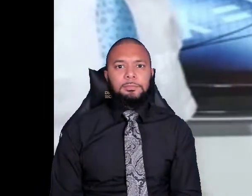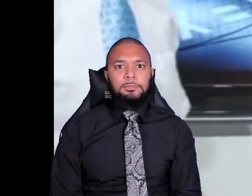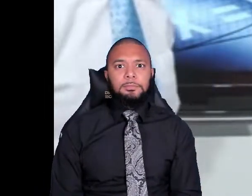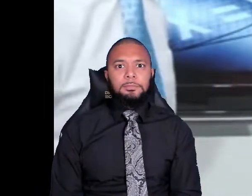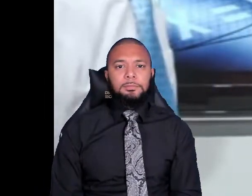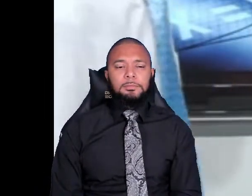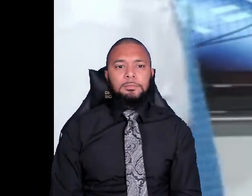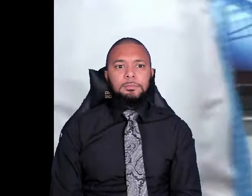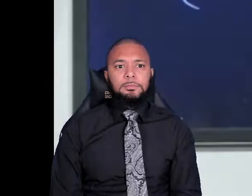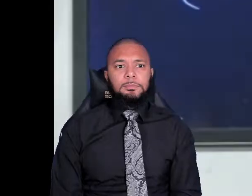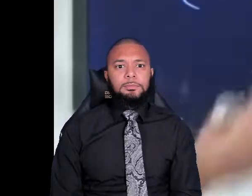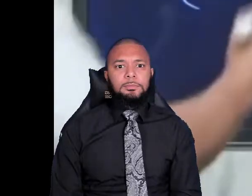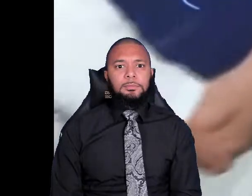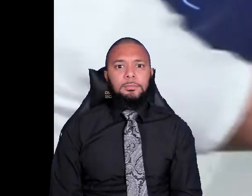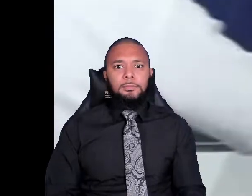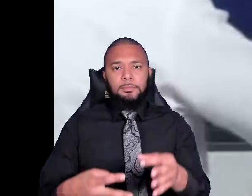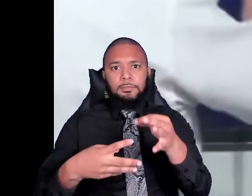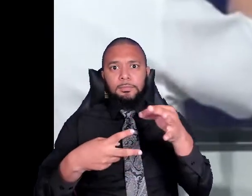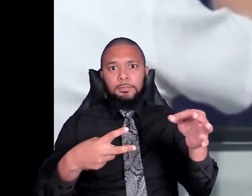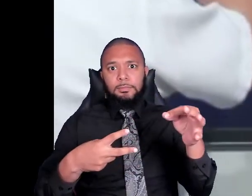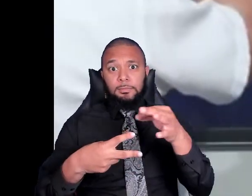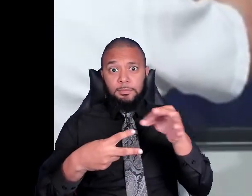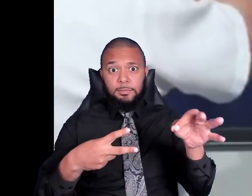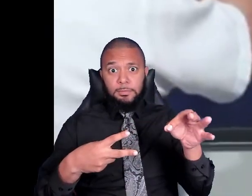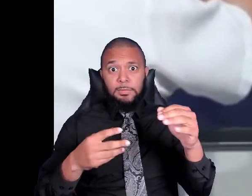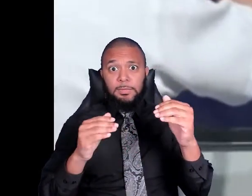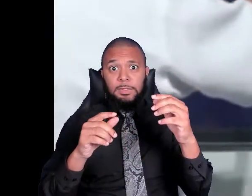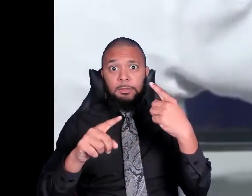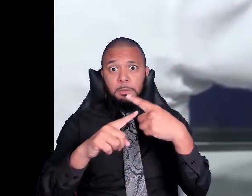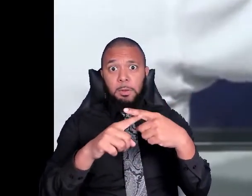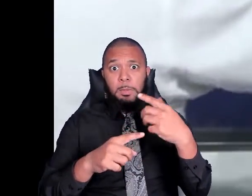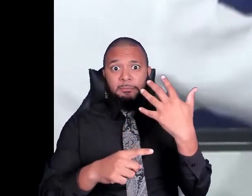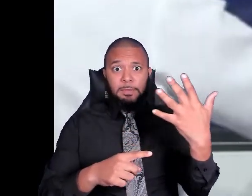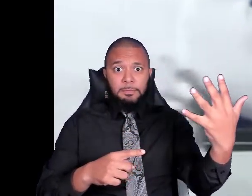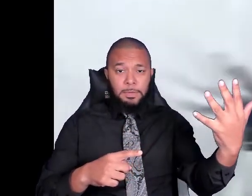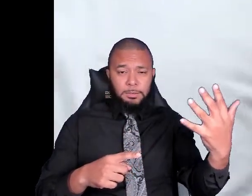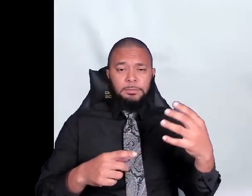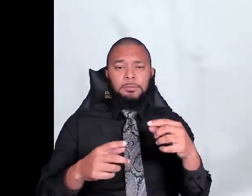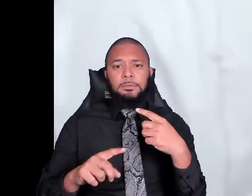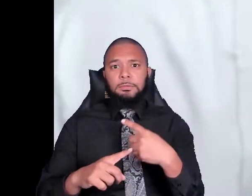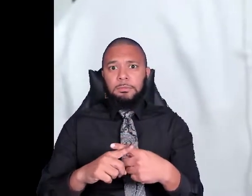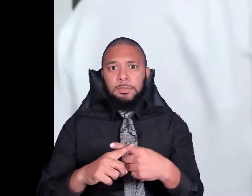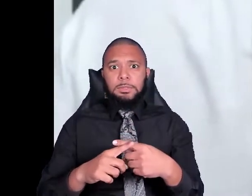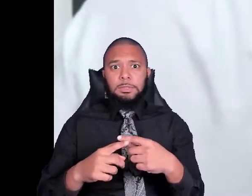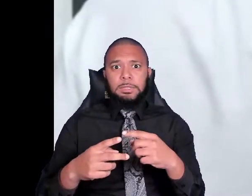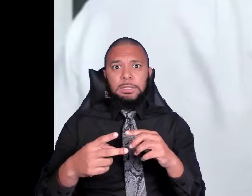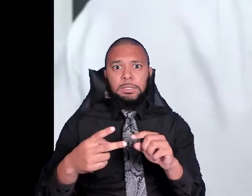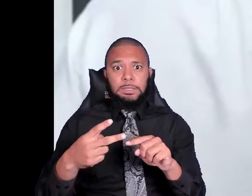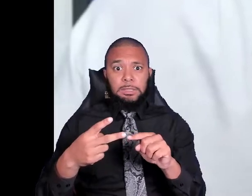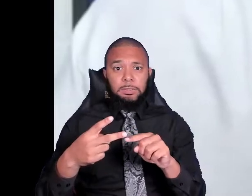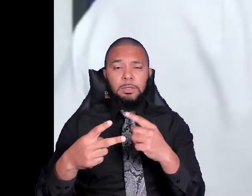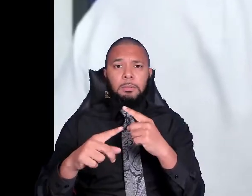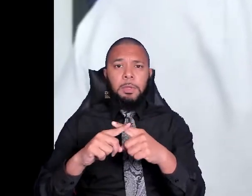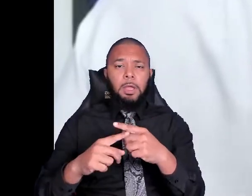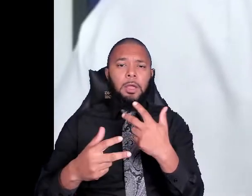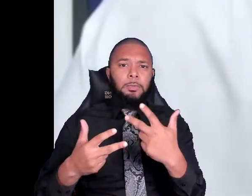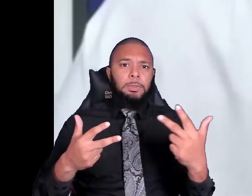3. So the top equation, I got to multiply 5 times everything. So I get